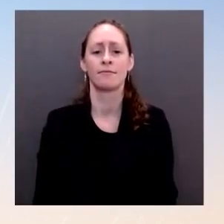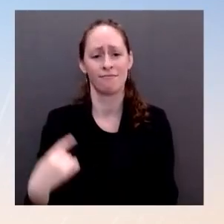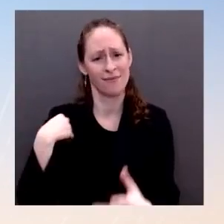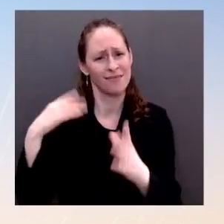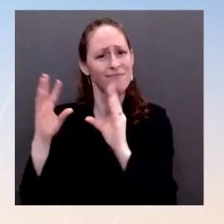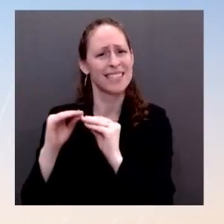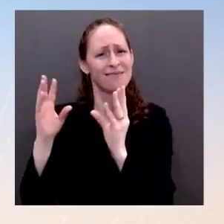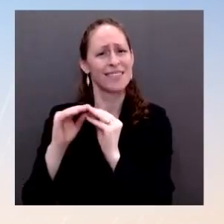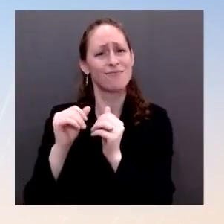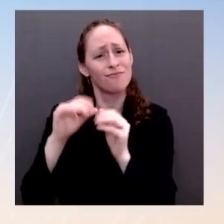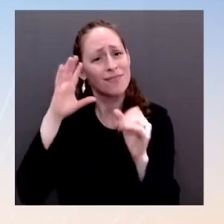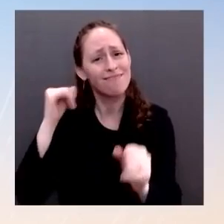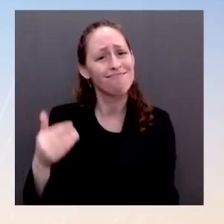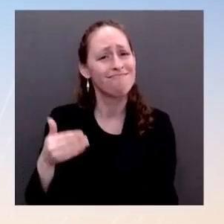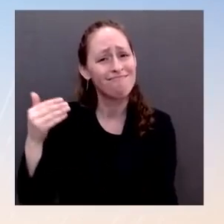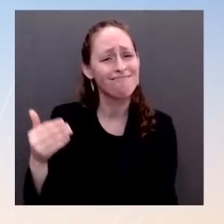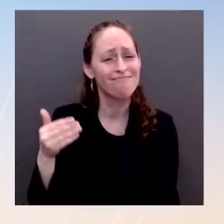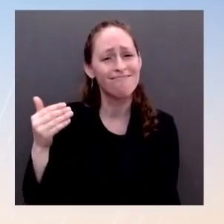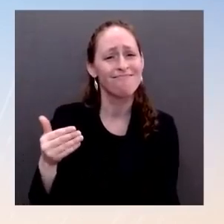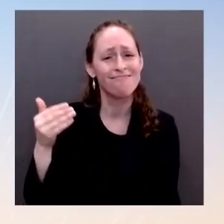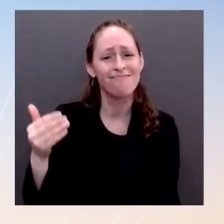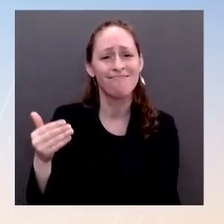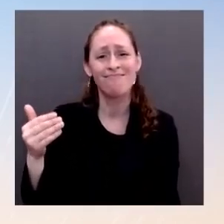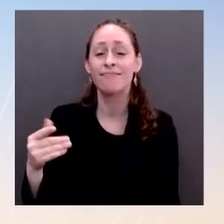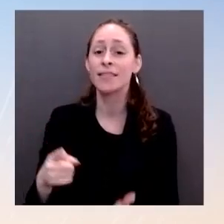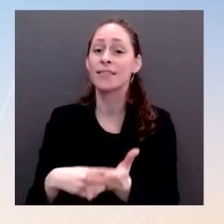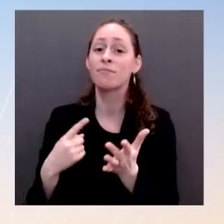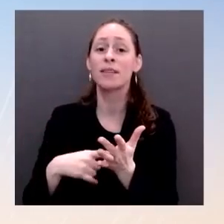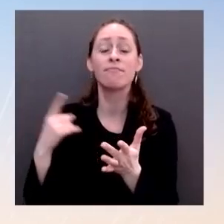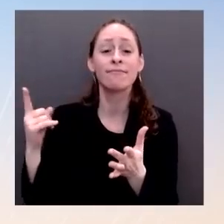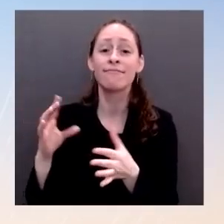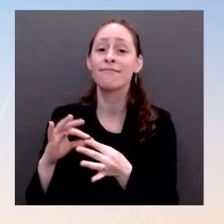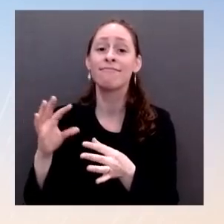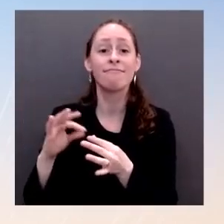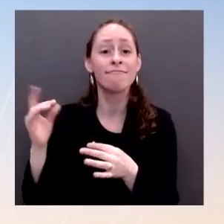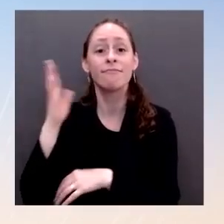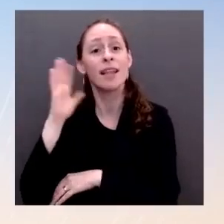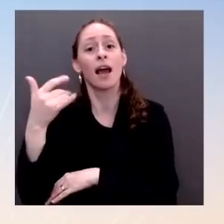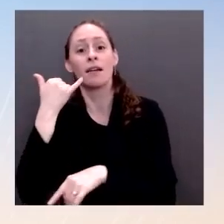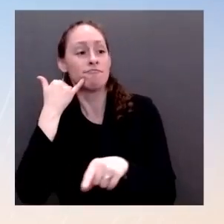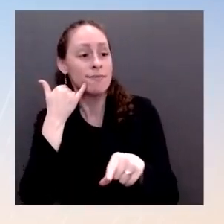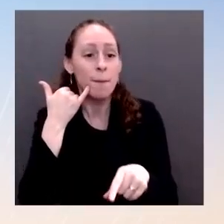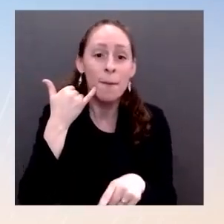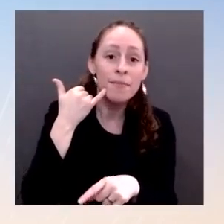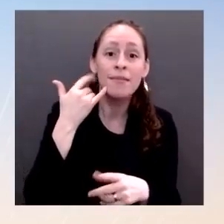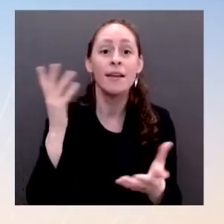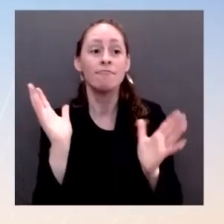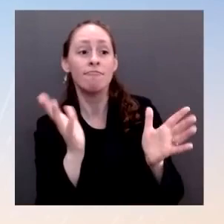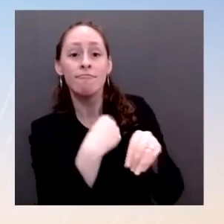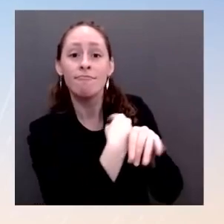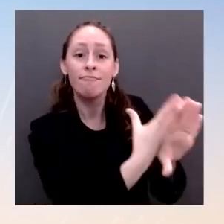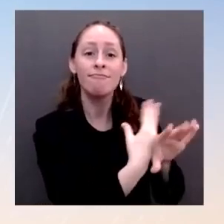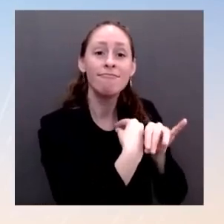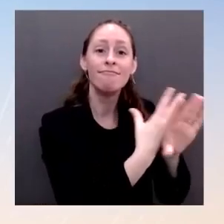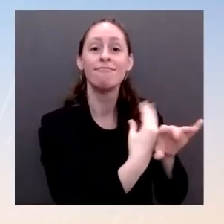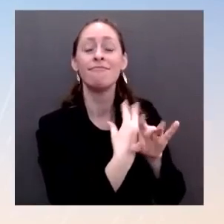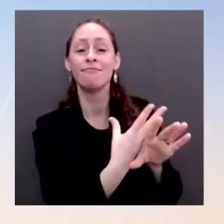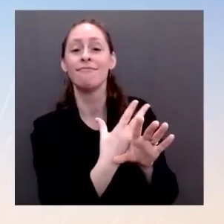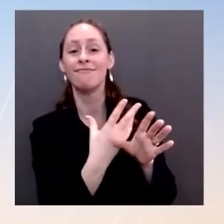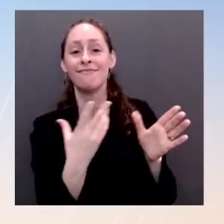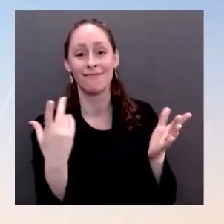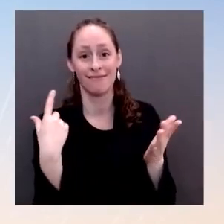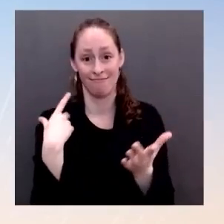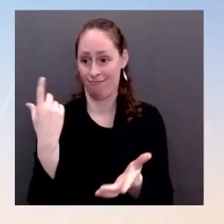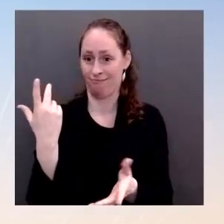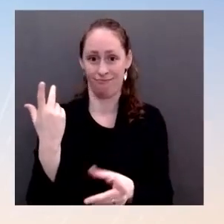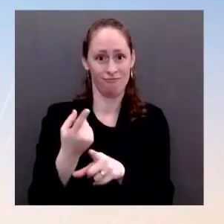no one's suggesting that he's not going to engage with members. What we're conveying and what you heard from him the other night is that as you look at